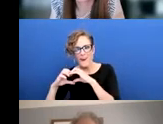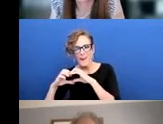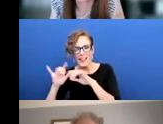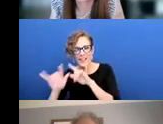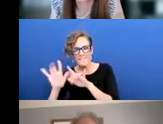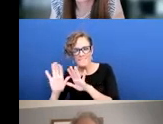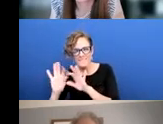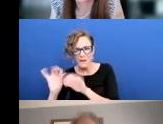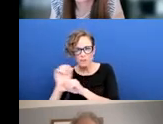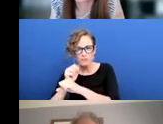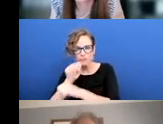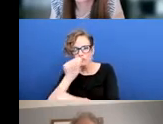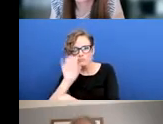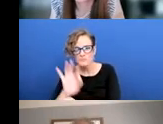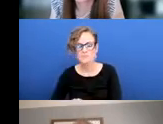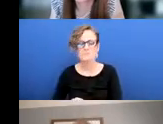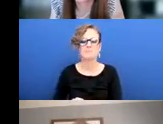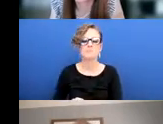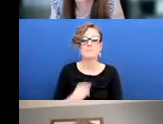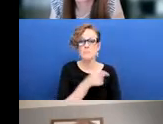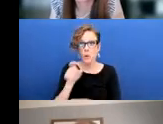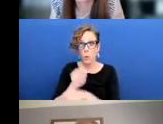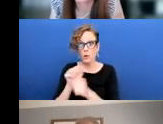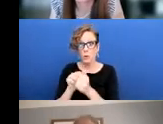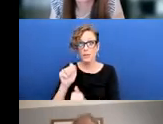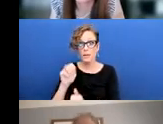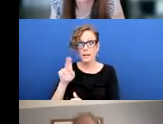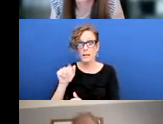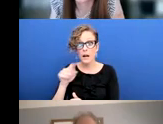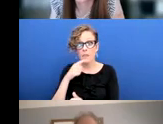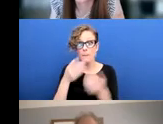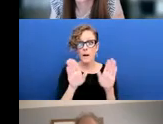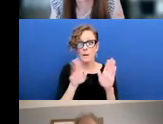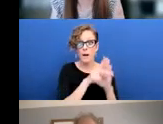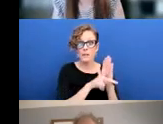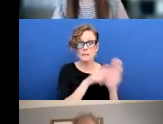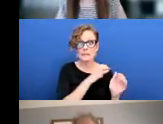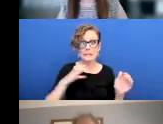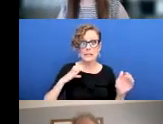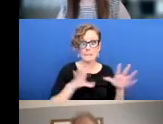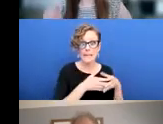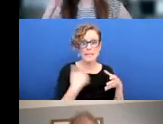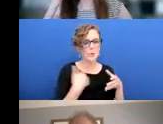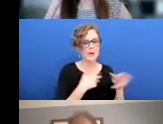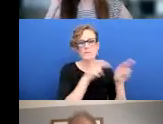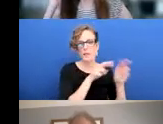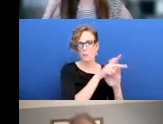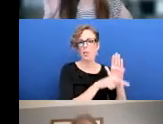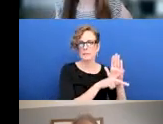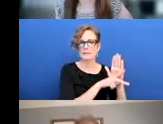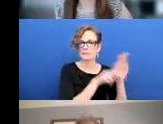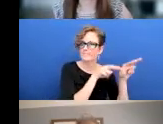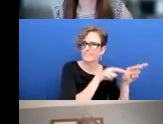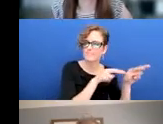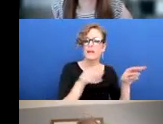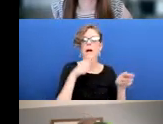been working with Amelia closely on the Public Policy Committee. Los que han venido trabajando con Amelia, We will have our Public Policy Committee